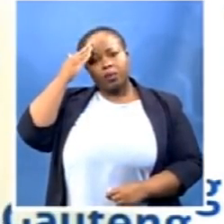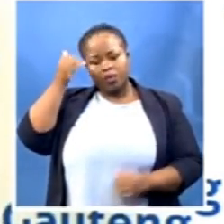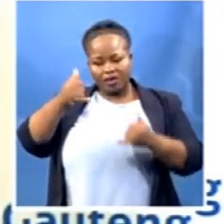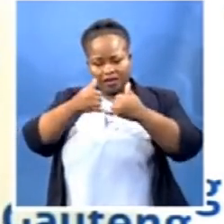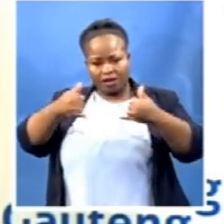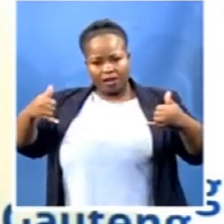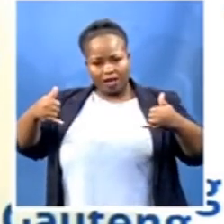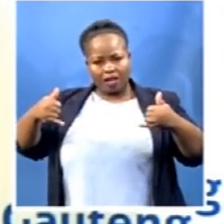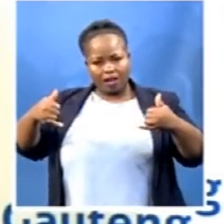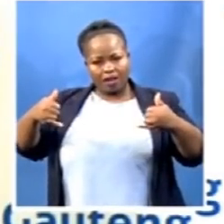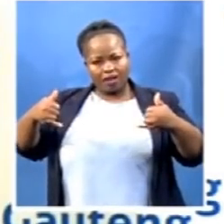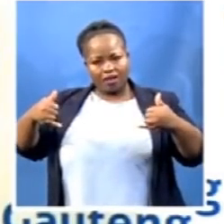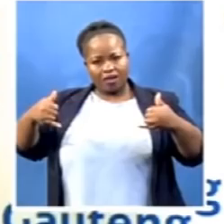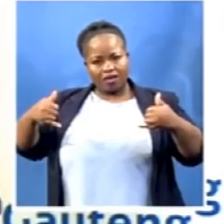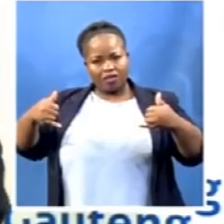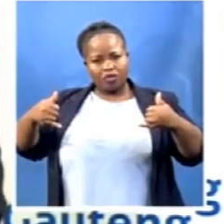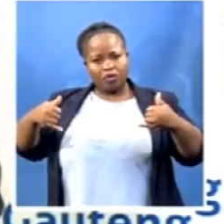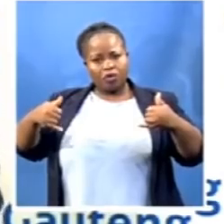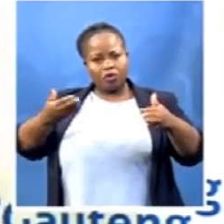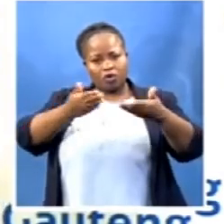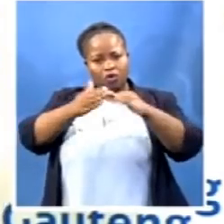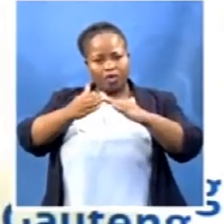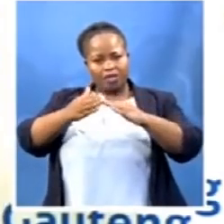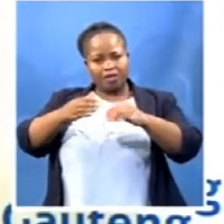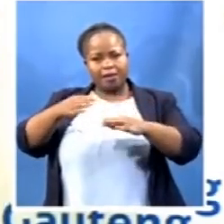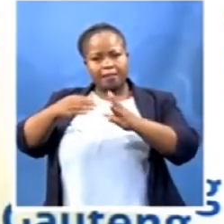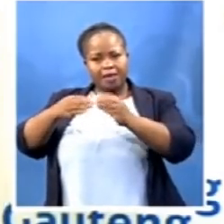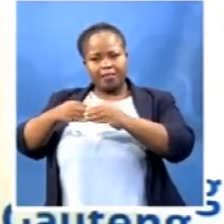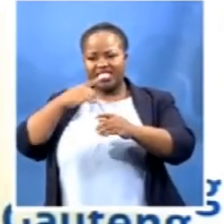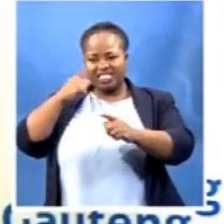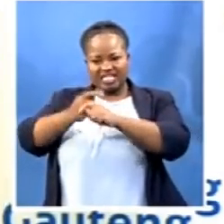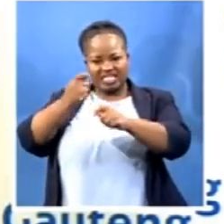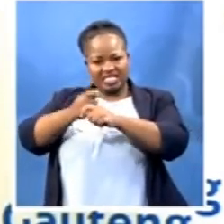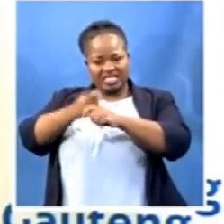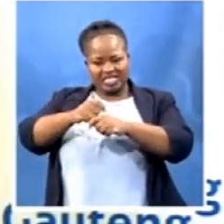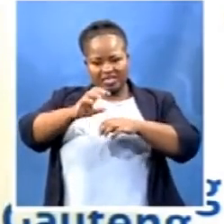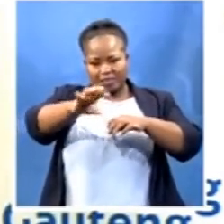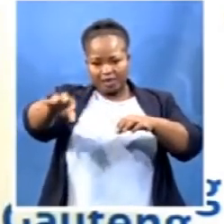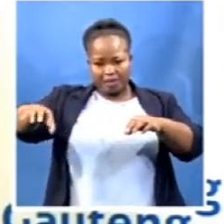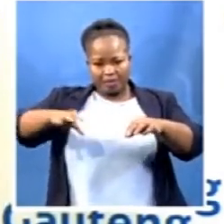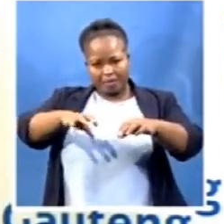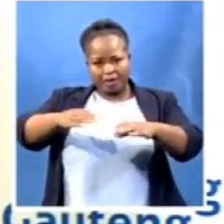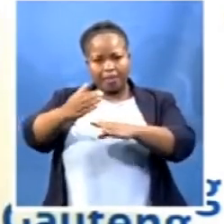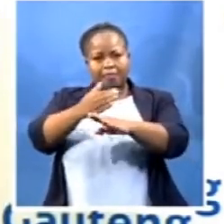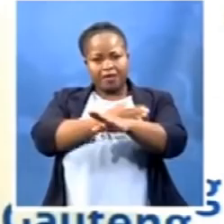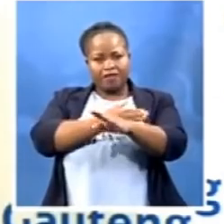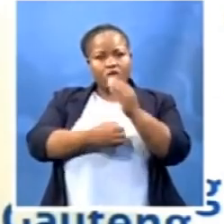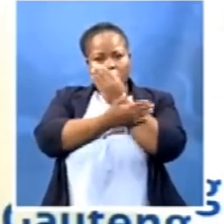where shacks have been existing, whether for the last 3 months, 4 months, but before the border. So if you